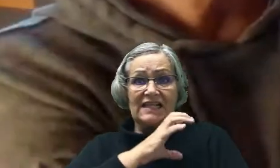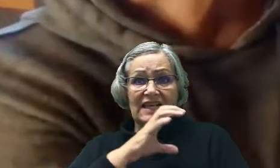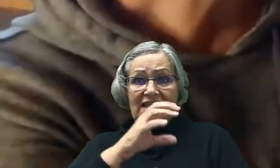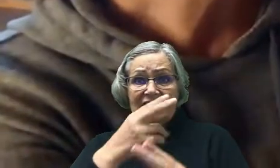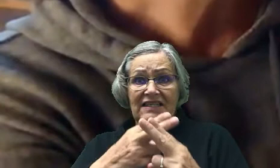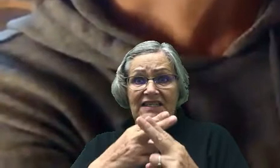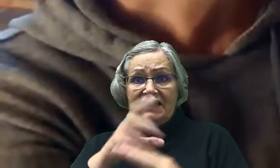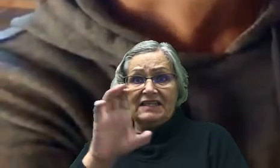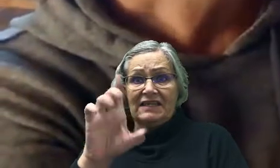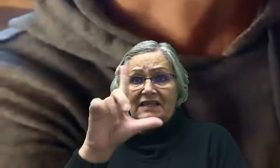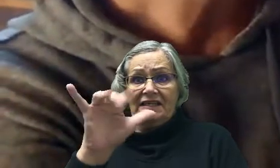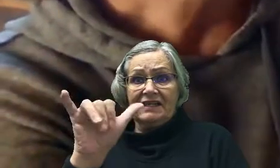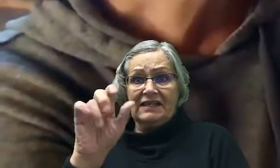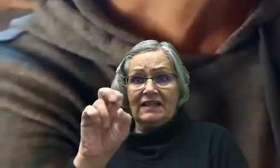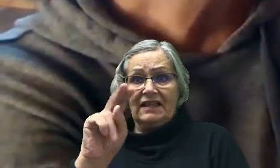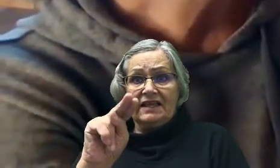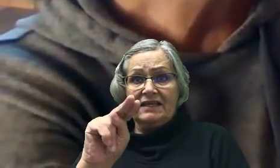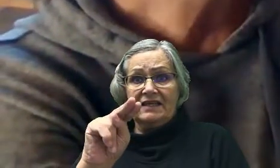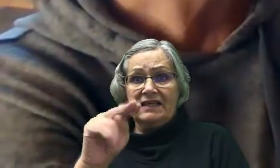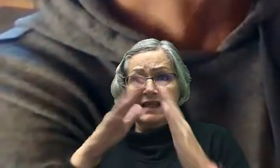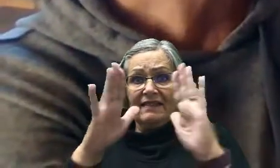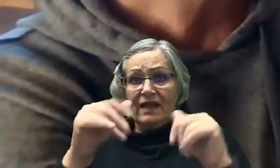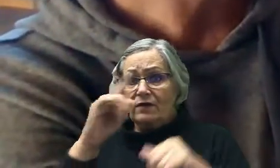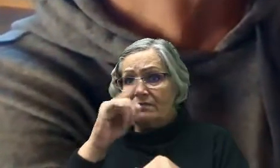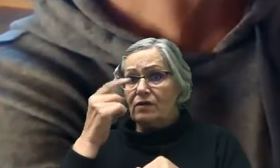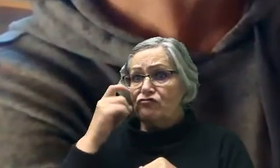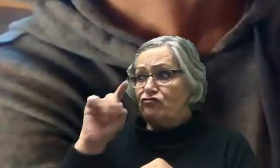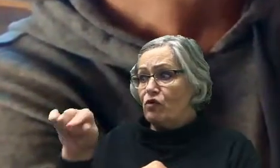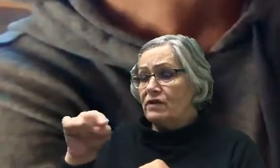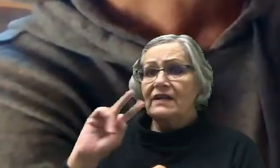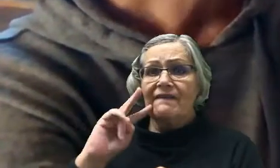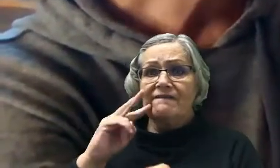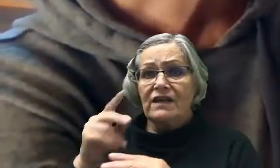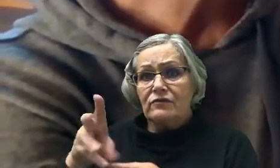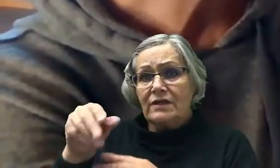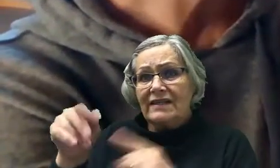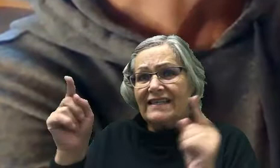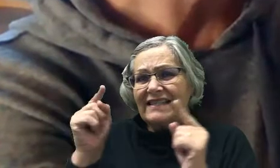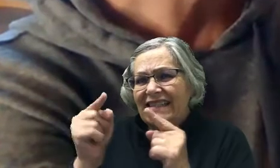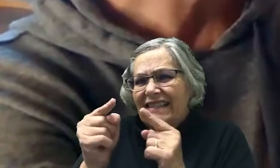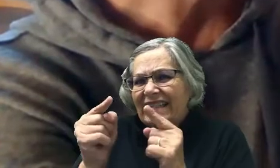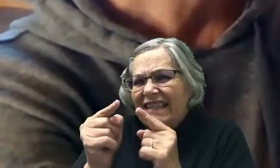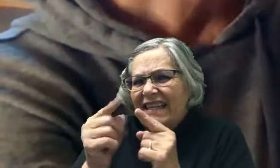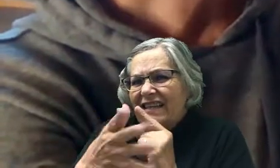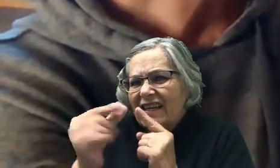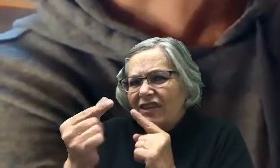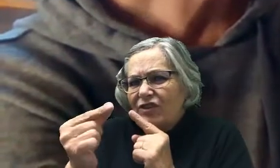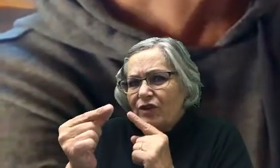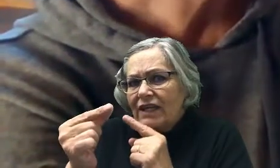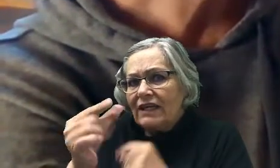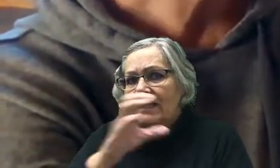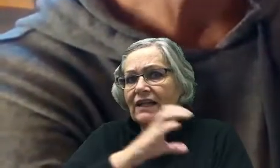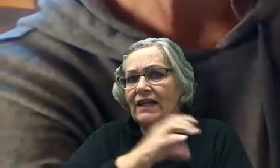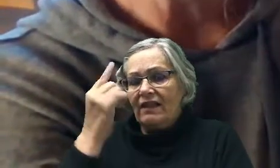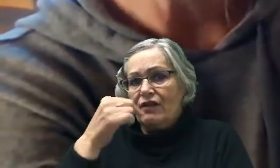Clayton the house mouse, noticed it one day in the vegetable garden. It was still little and green, but Clayton thought